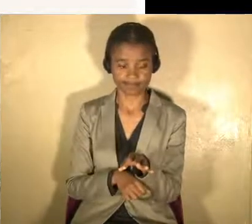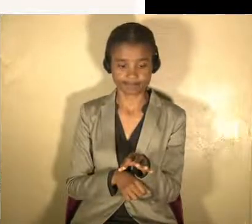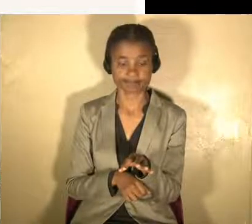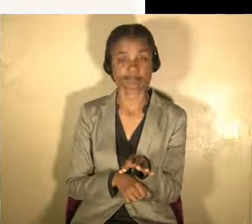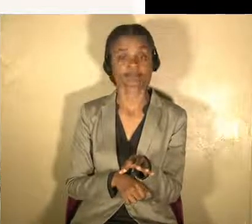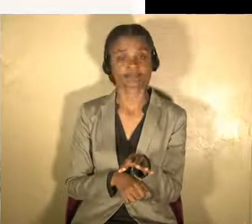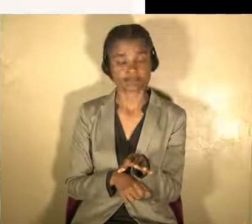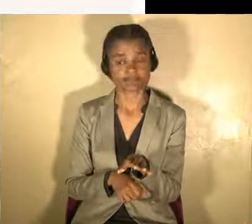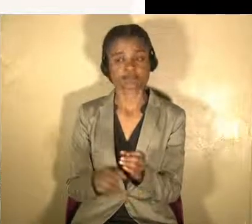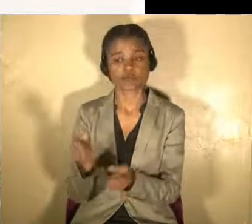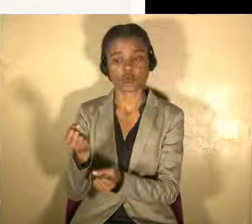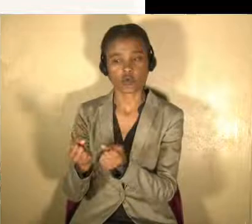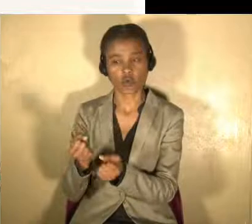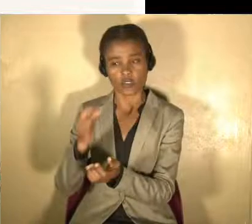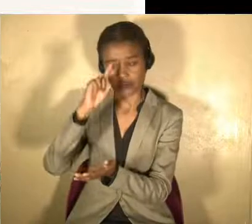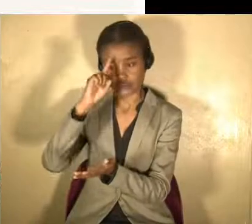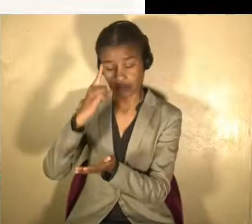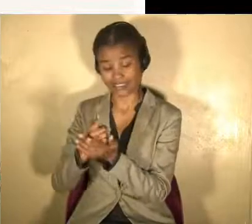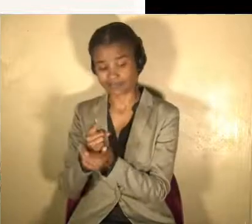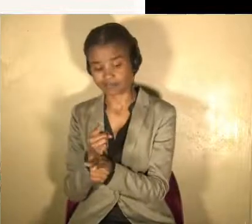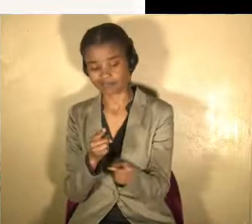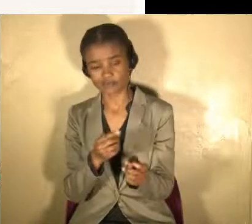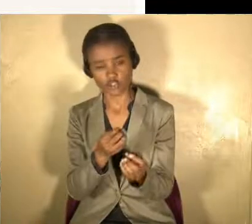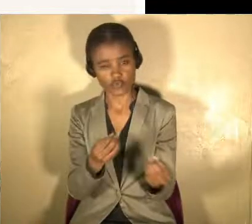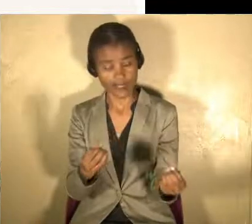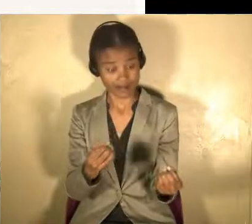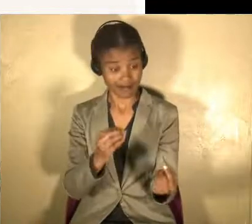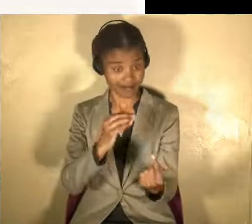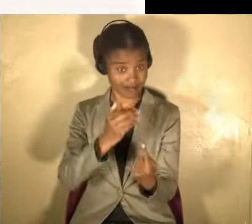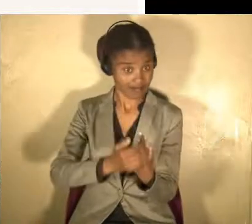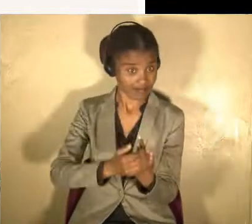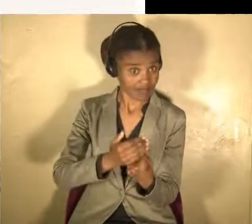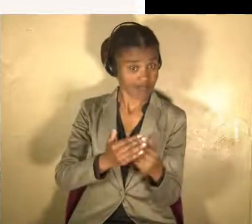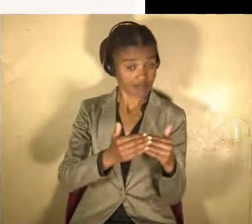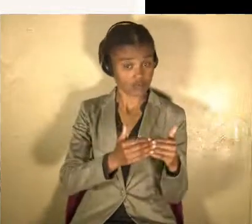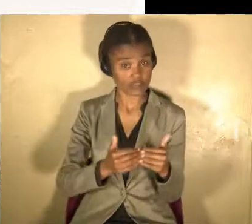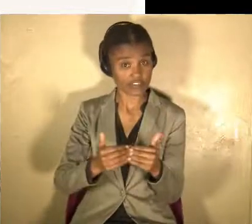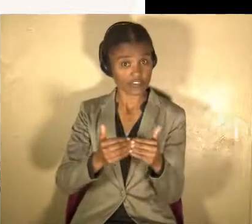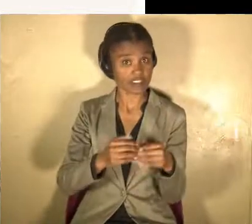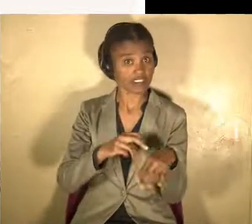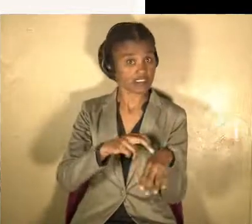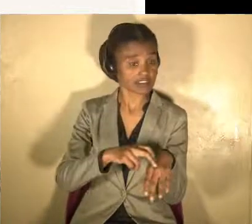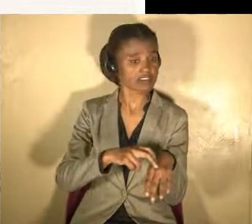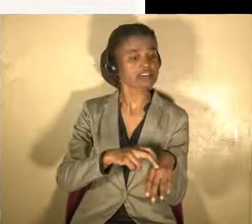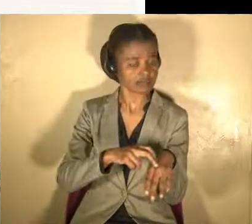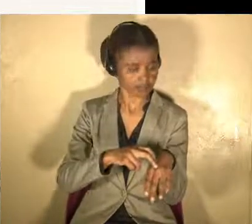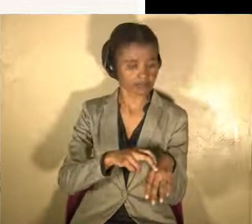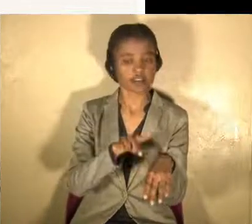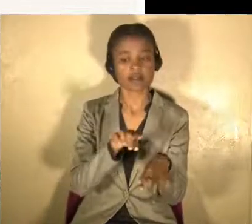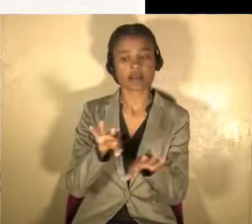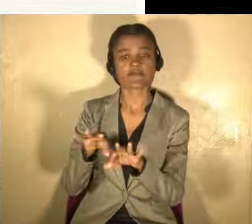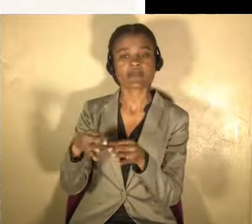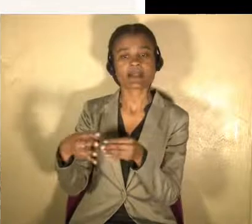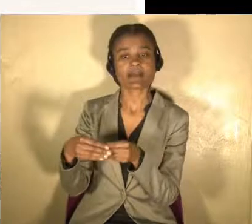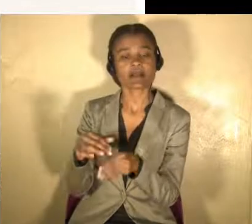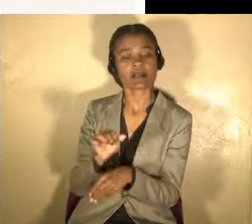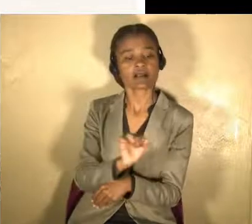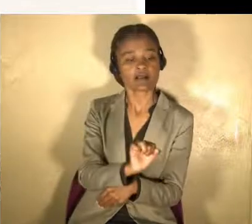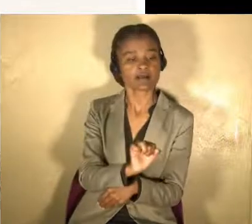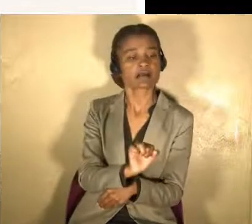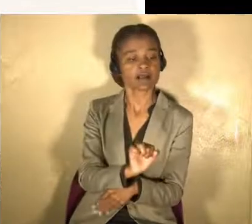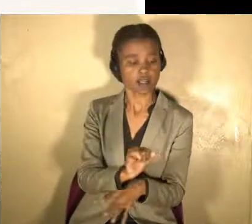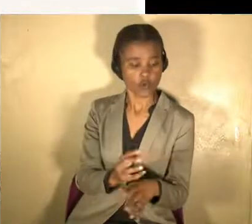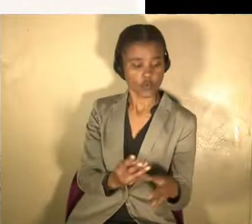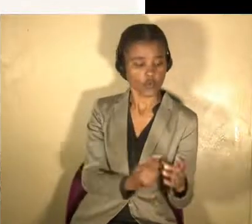to be in need of care and protection to be placed with the family members, so that they can be able